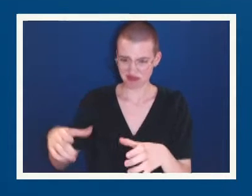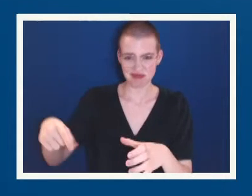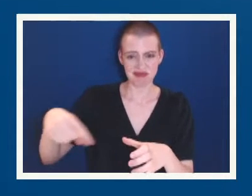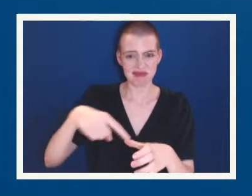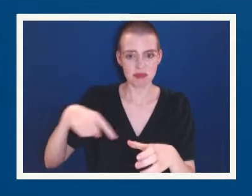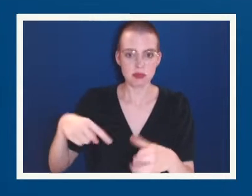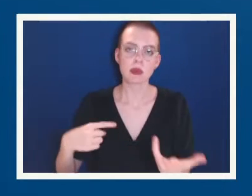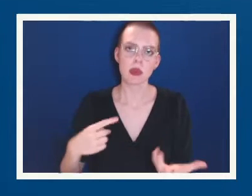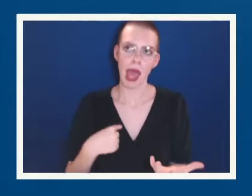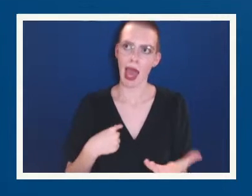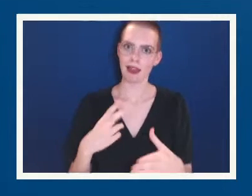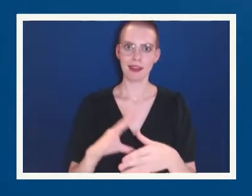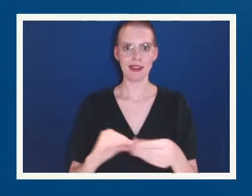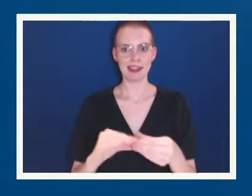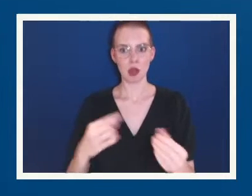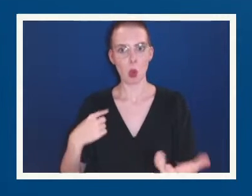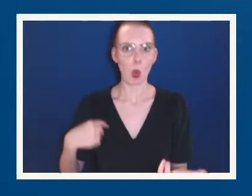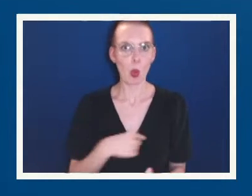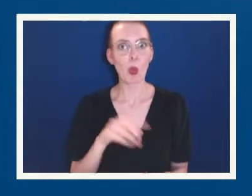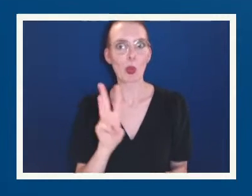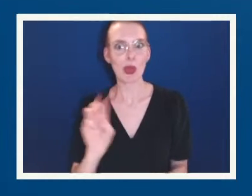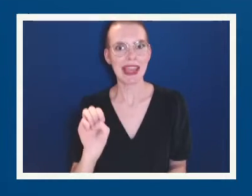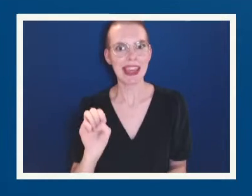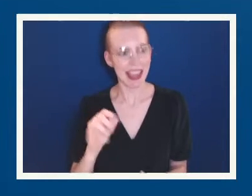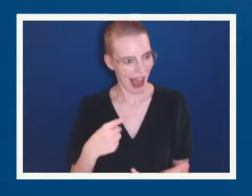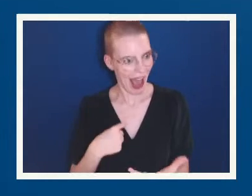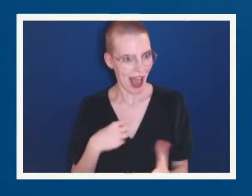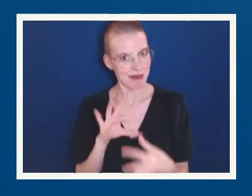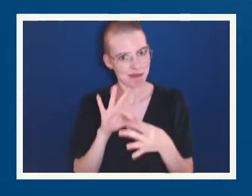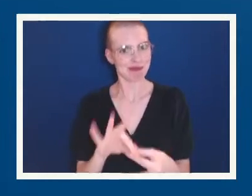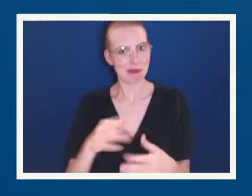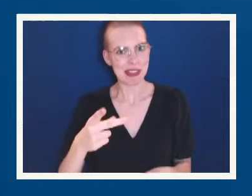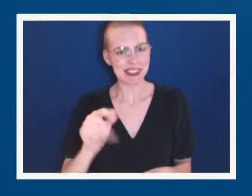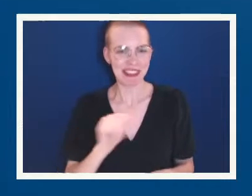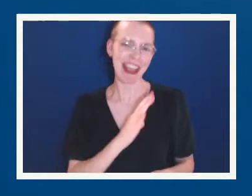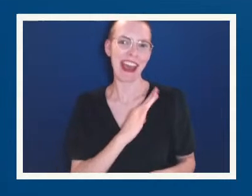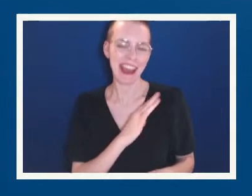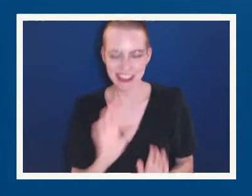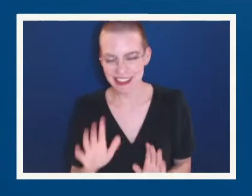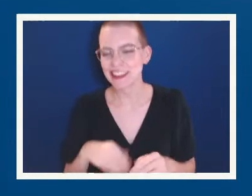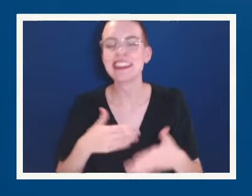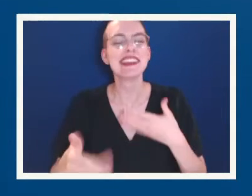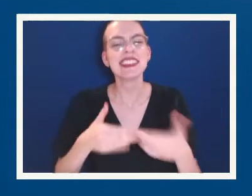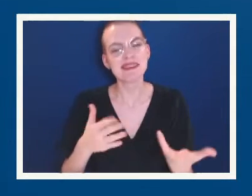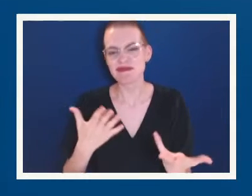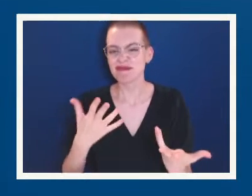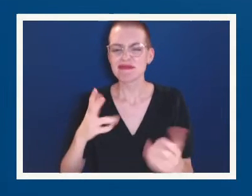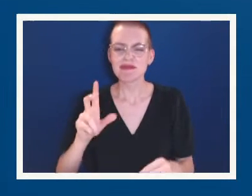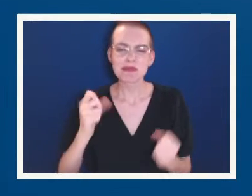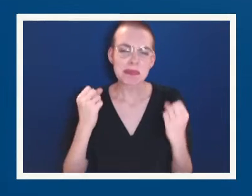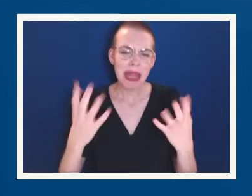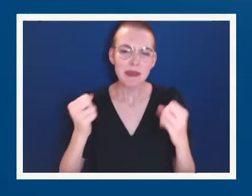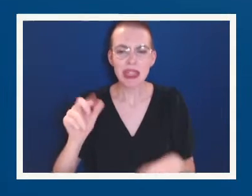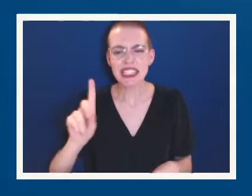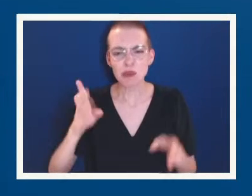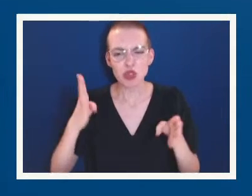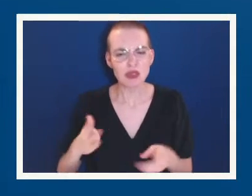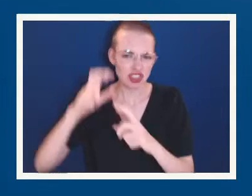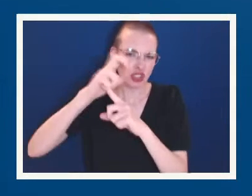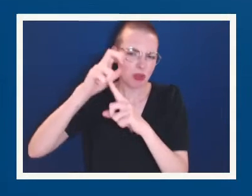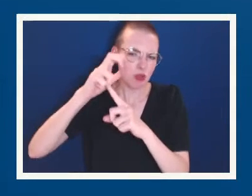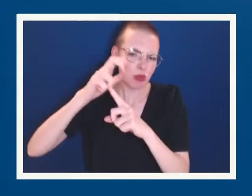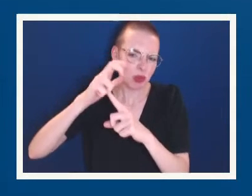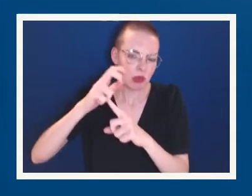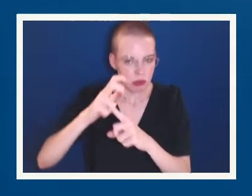keep making myself a Pennsylvanian again. So really, Democrats up and down the ballot, we need to elect them all. We need